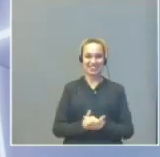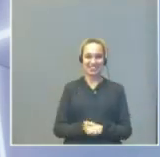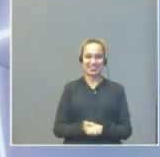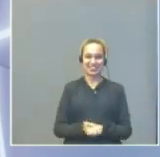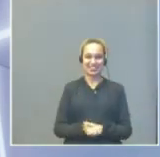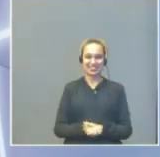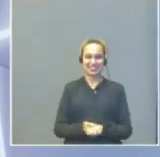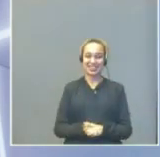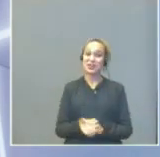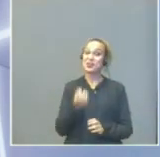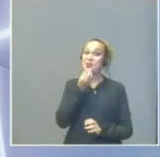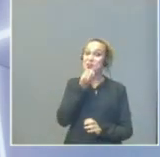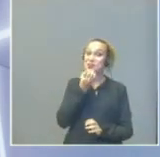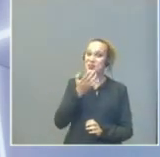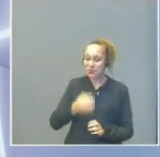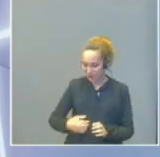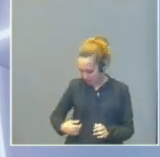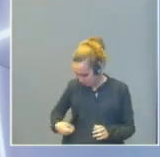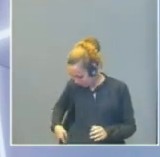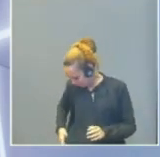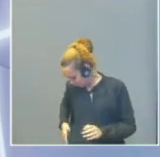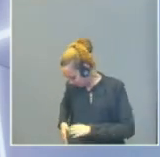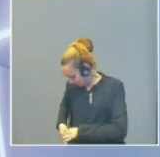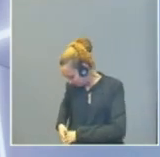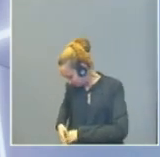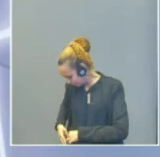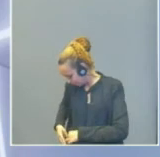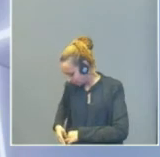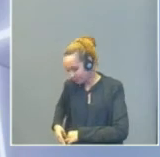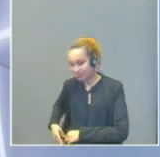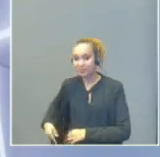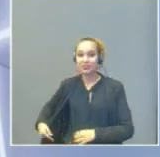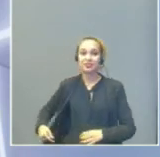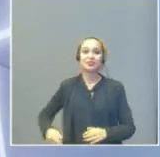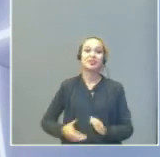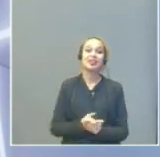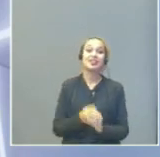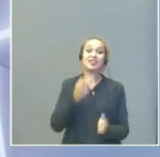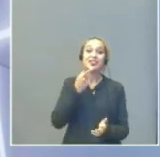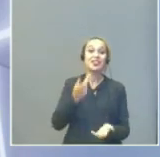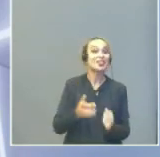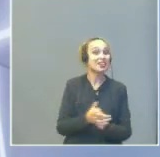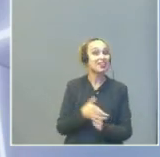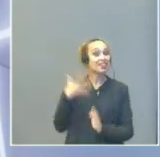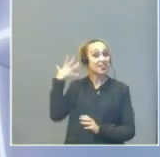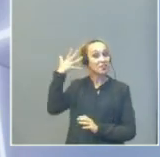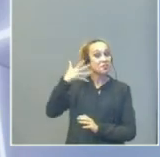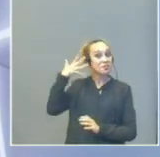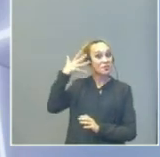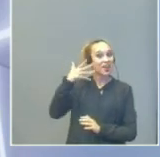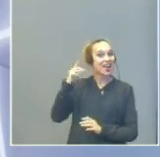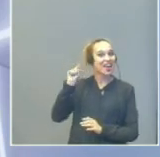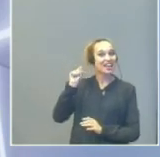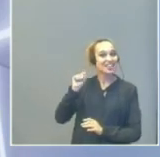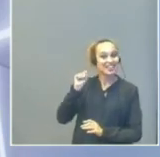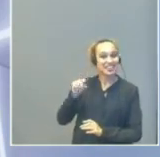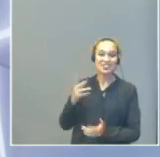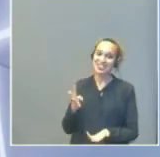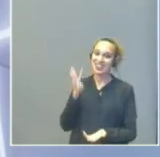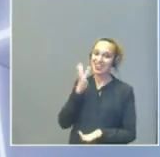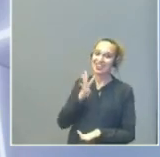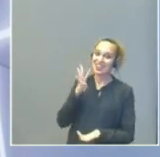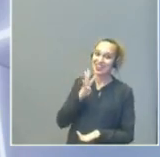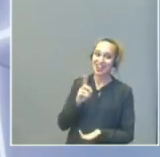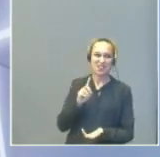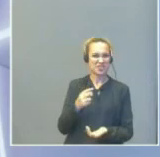Muito bom, gente. Ele comentou ali no final, né, que ele esperava que a palestra dele tivesse sido legal, né, que não tivesse